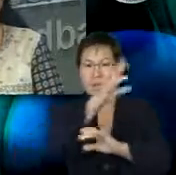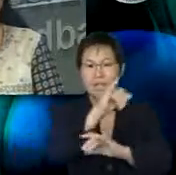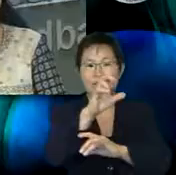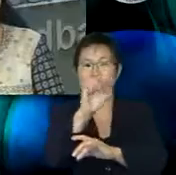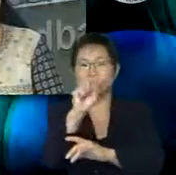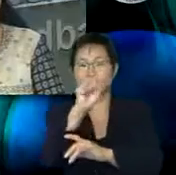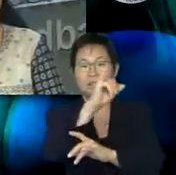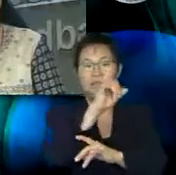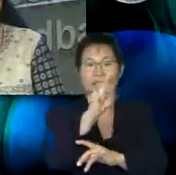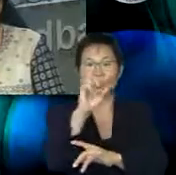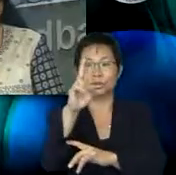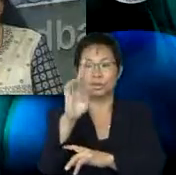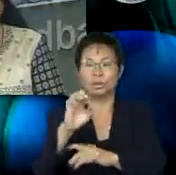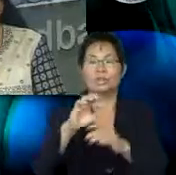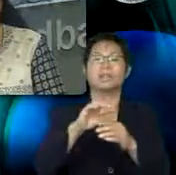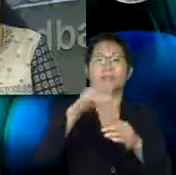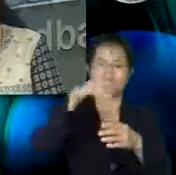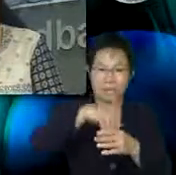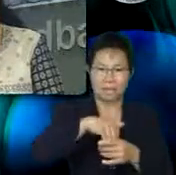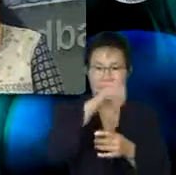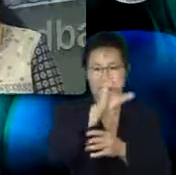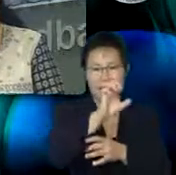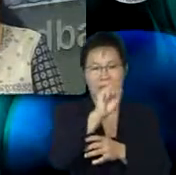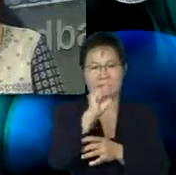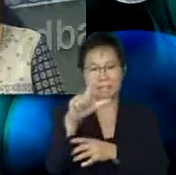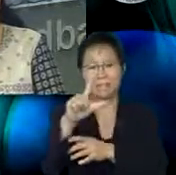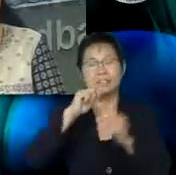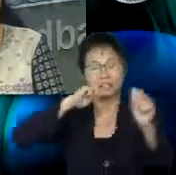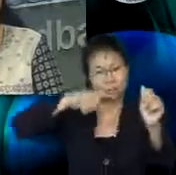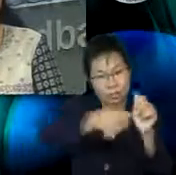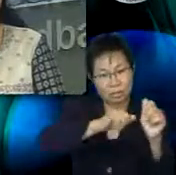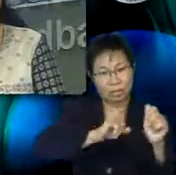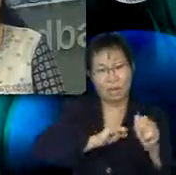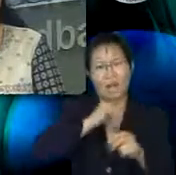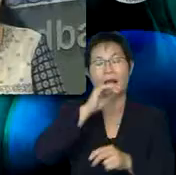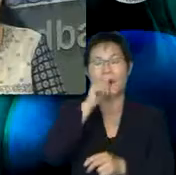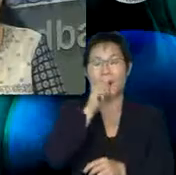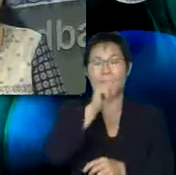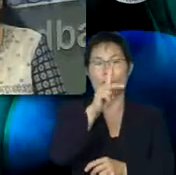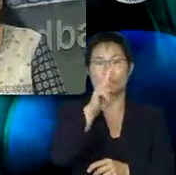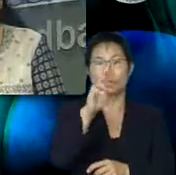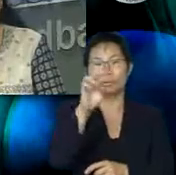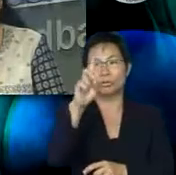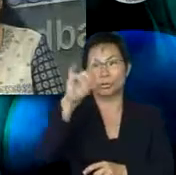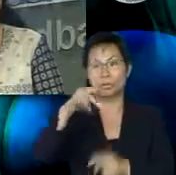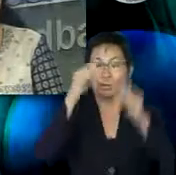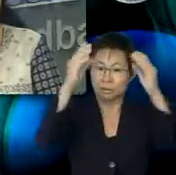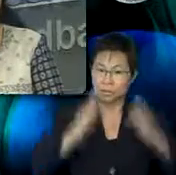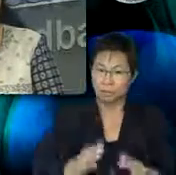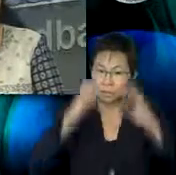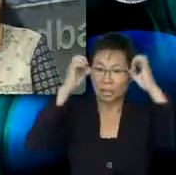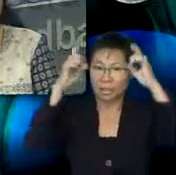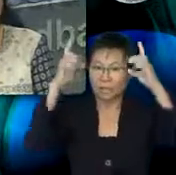issues in terms of ESL instruction. I am Kuldeep Kaur, a teacher educator at